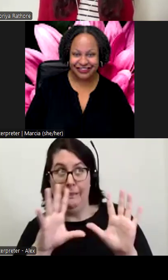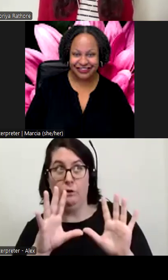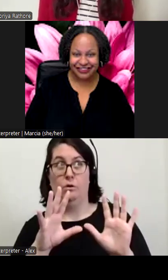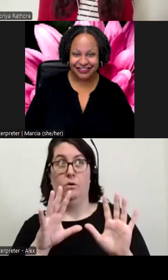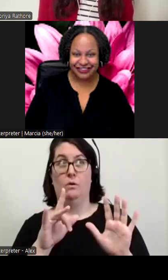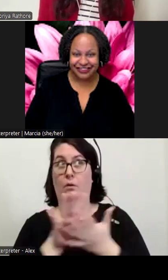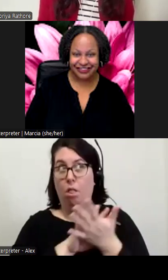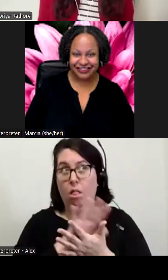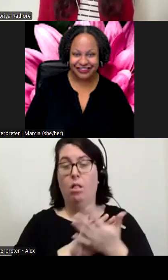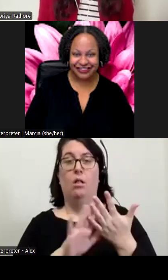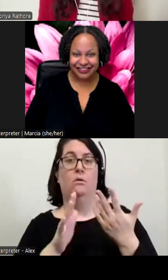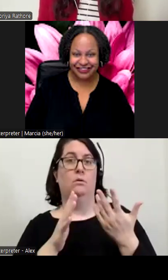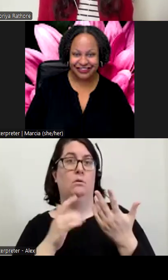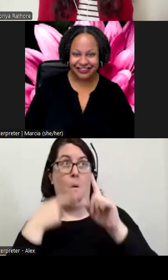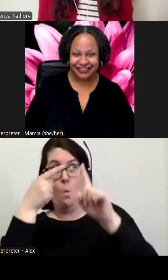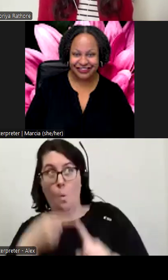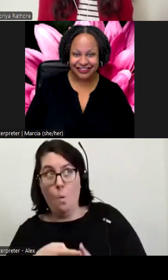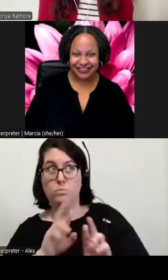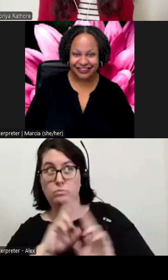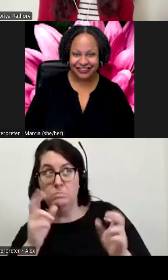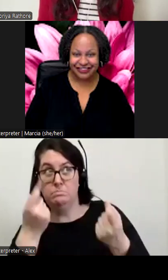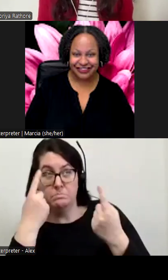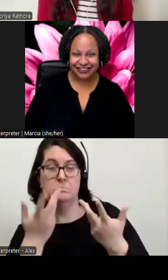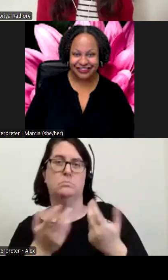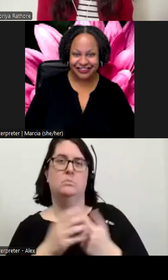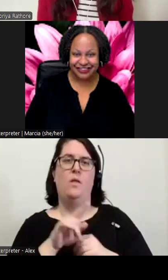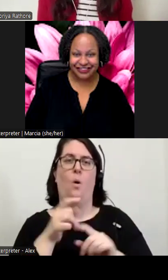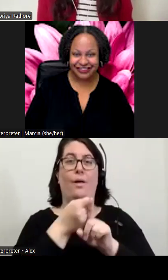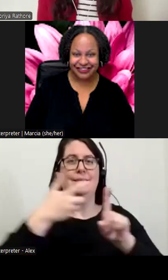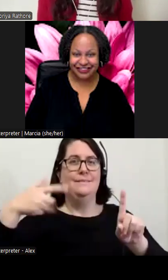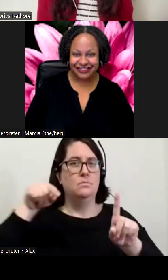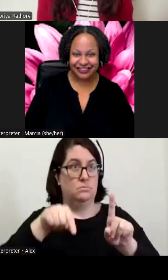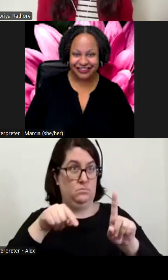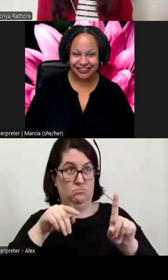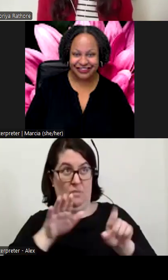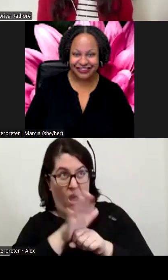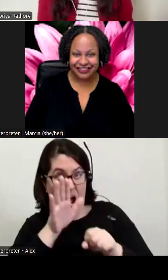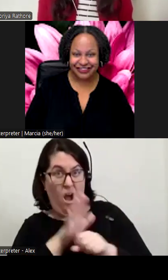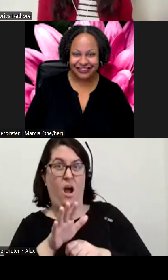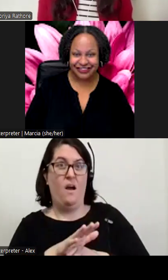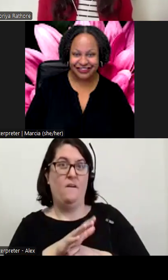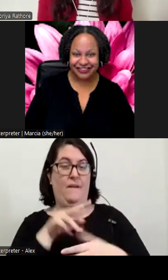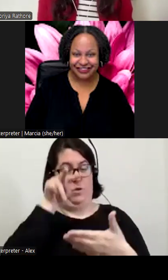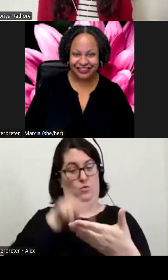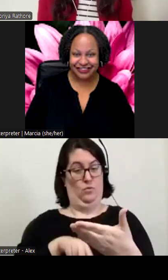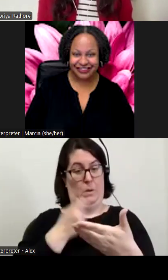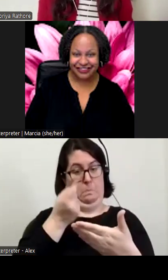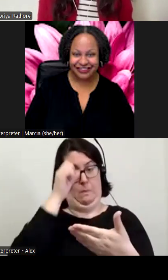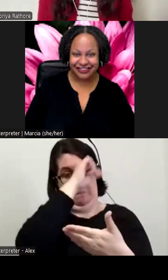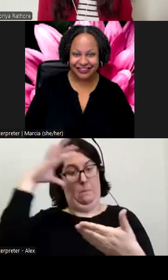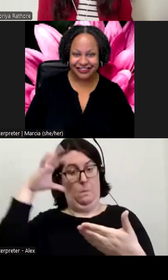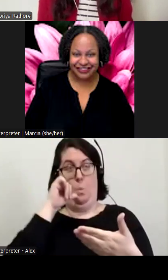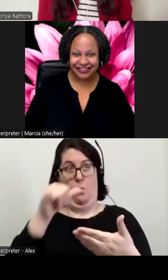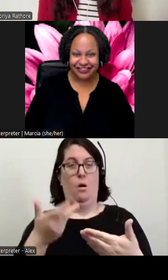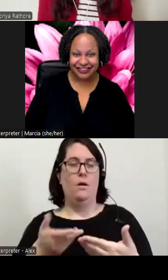your goals and, the details of your project by reading that application. And that's a